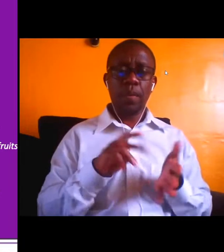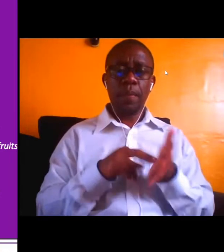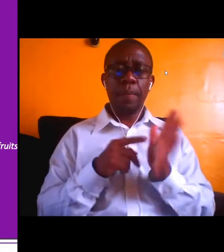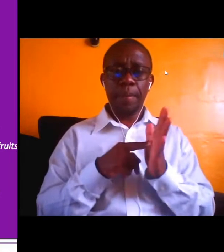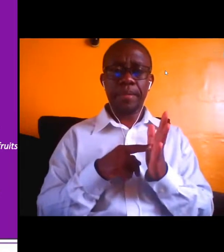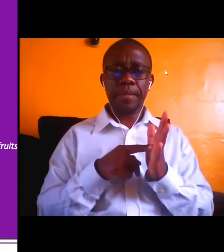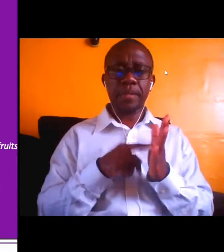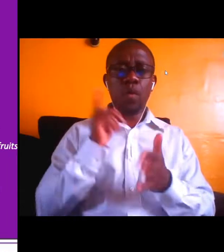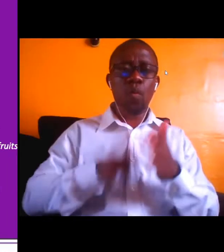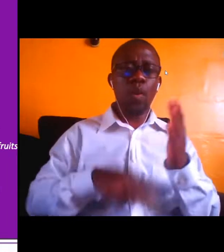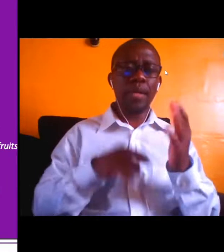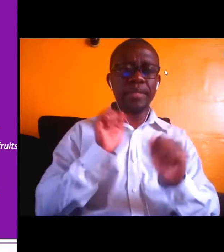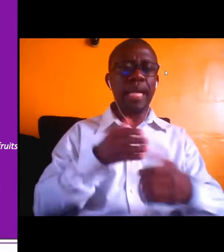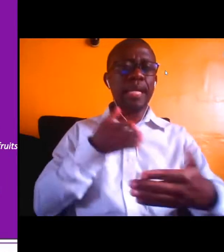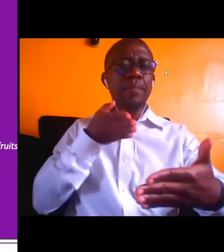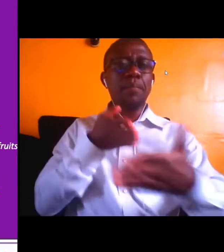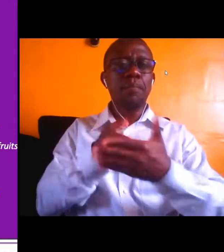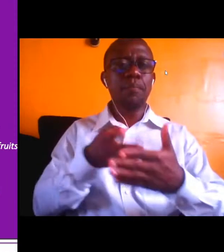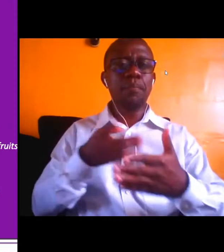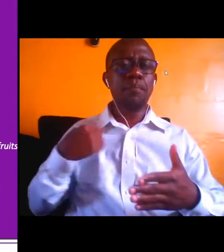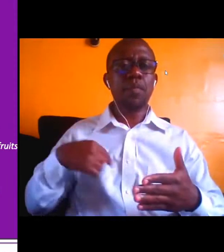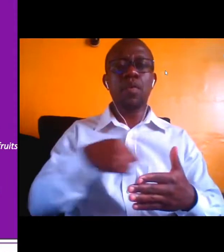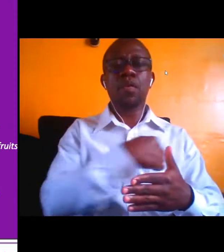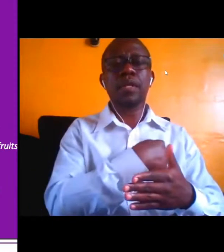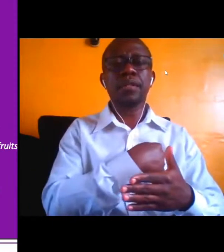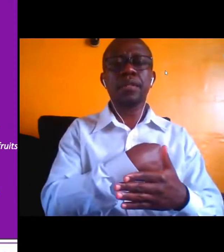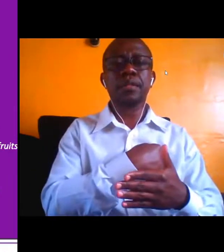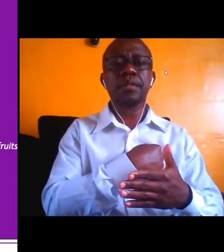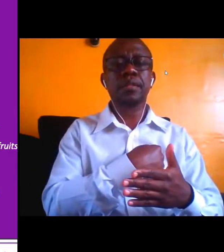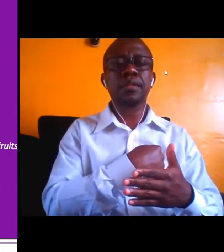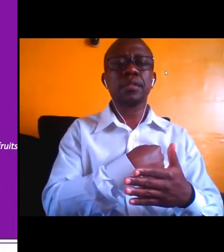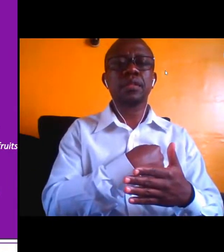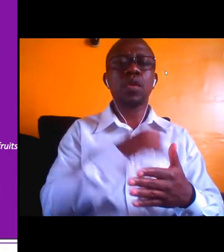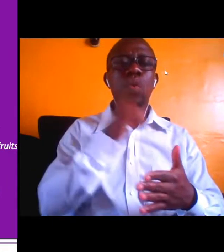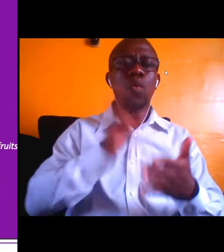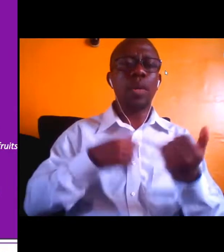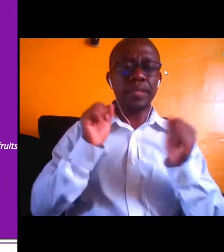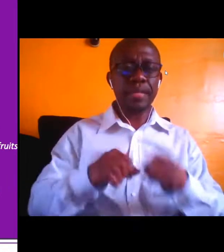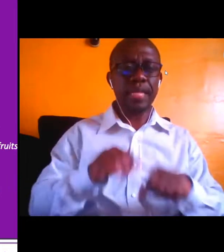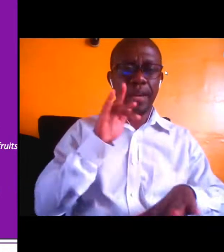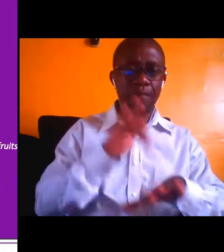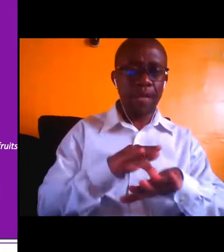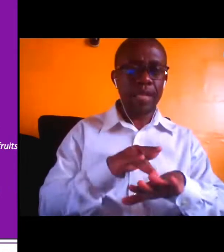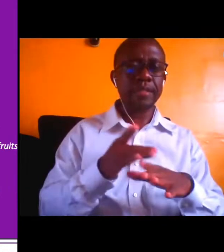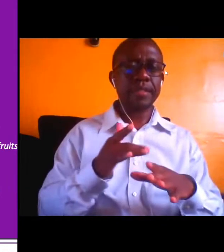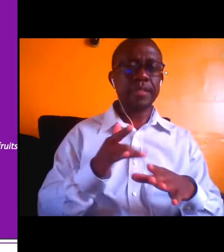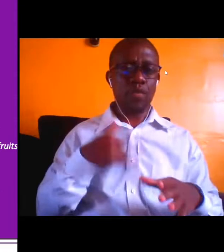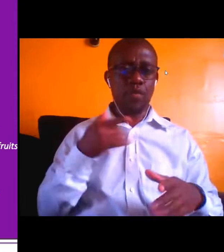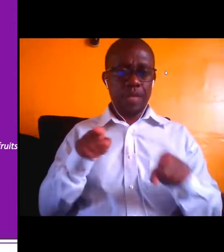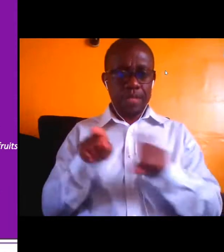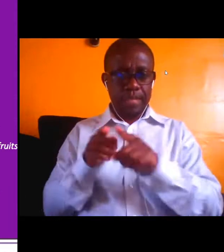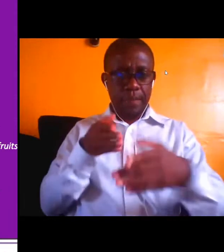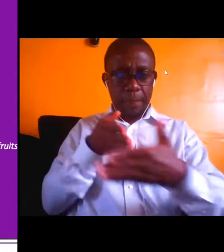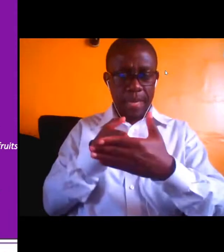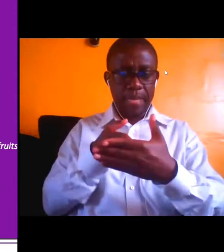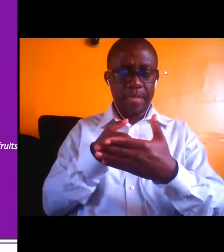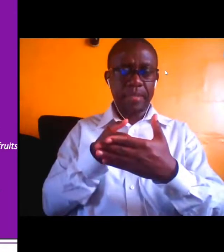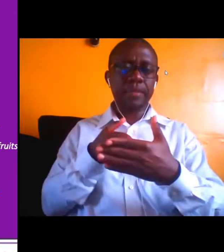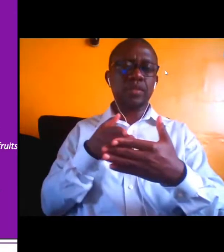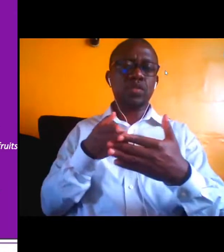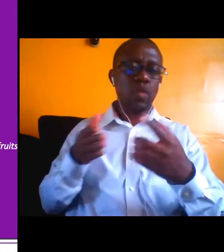that can prevent, or those factors that serve as barriers in us achieving our